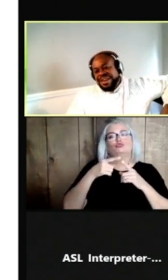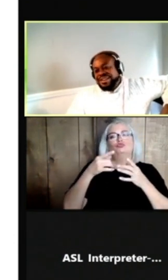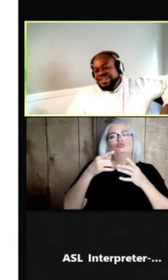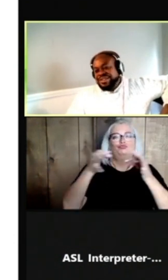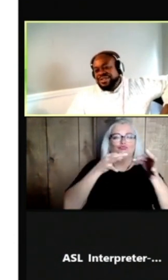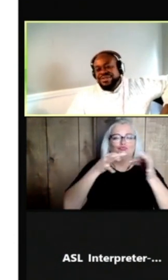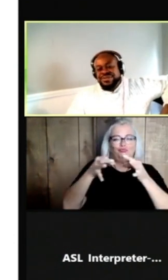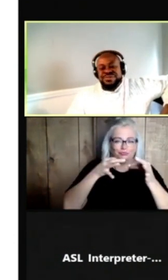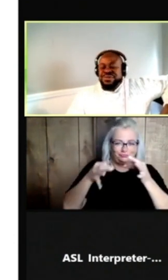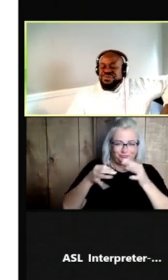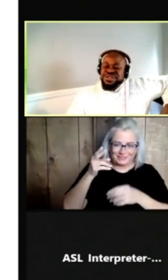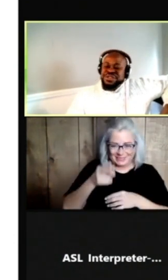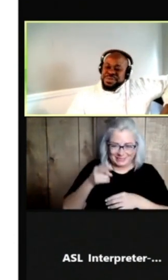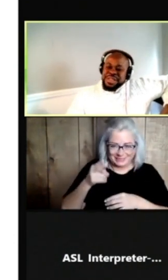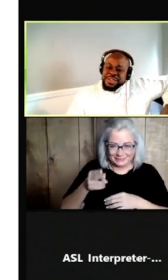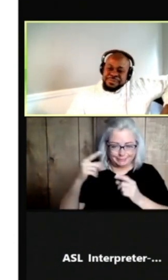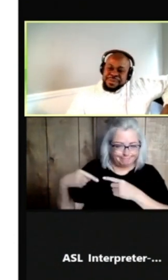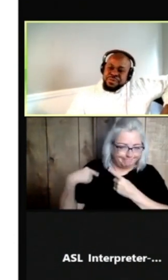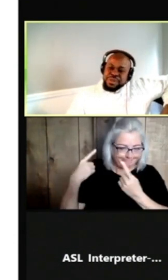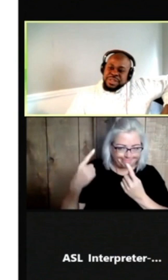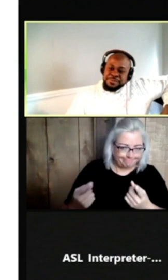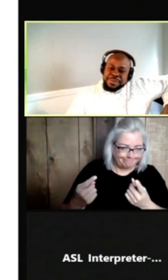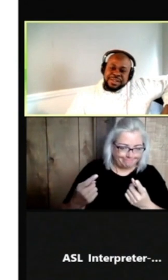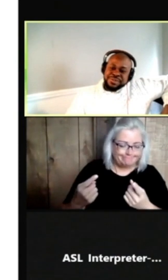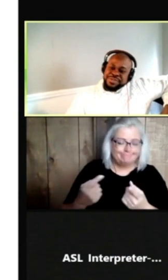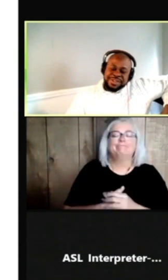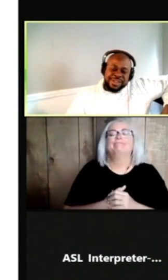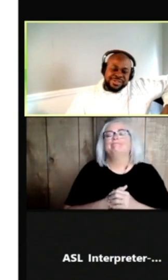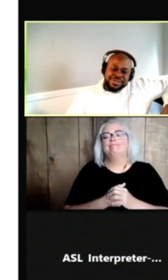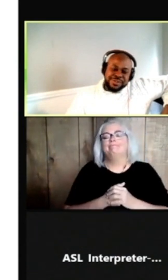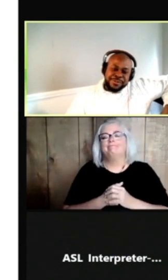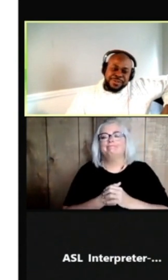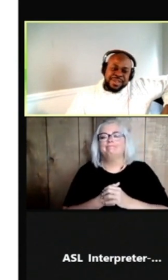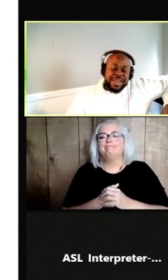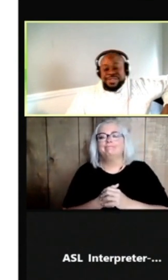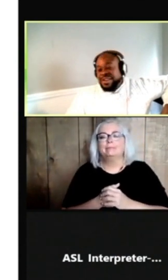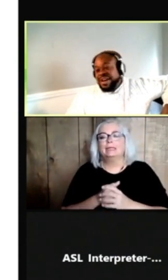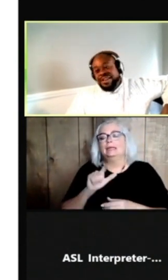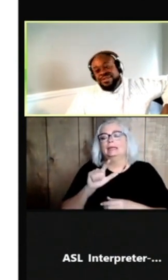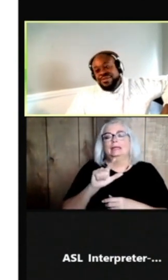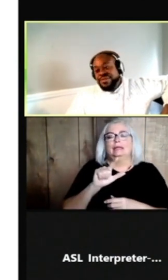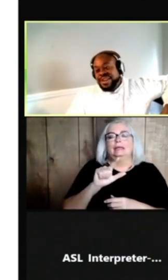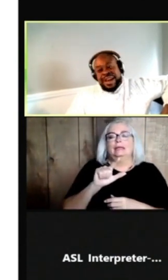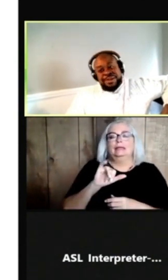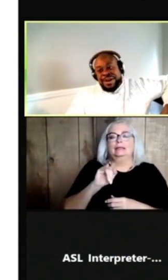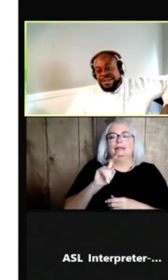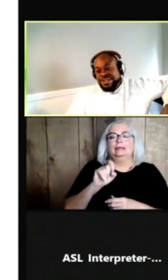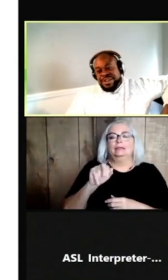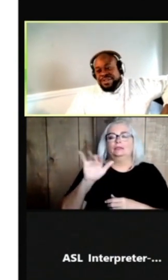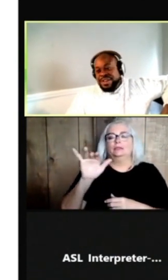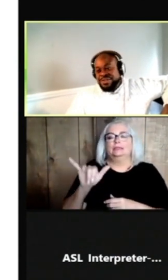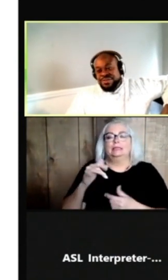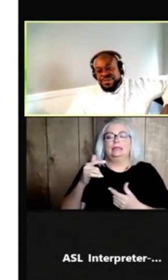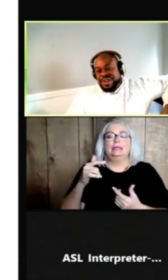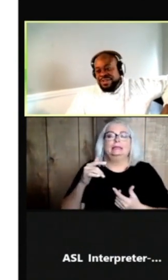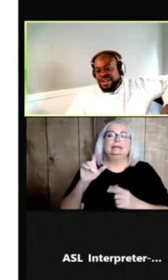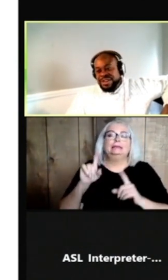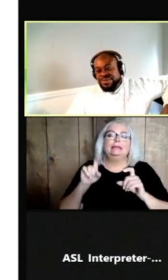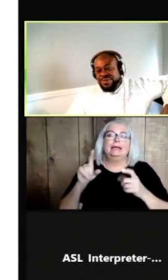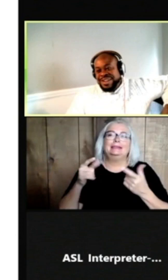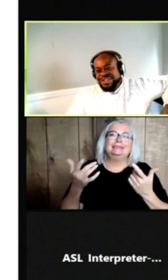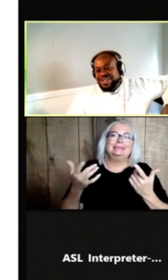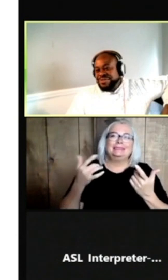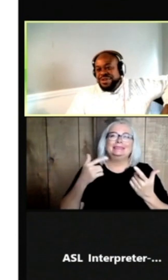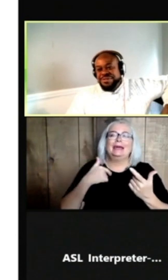political implications to what we should be thinking about when we think about literacy tests. And so As a non-historian, I apologize to the historians